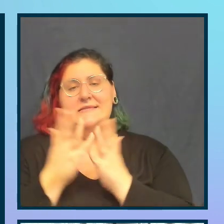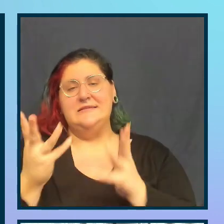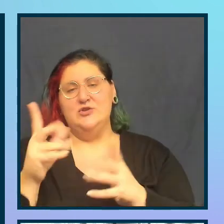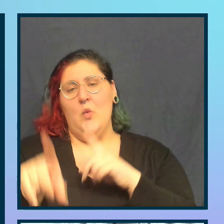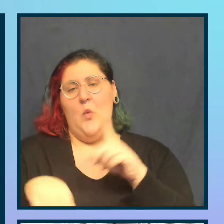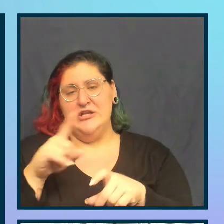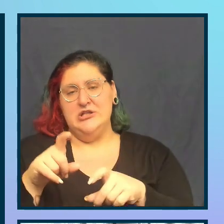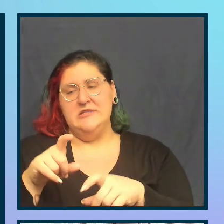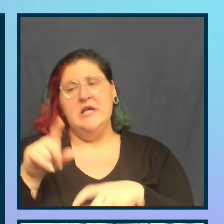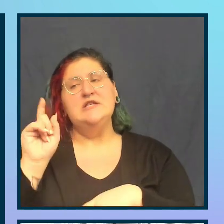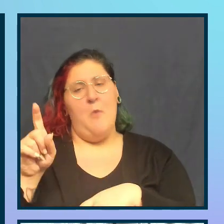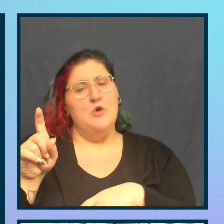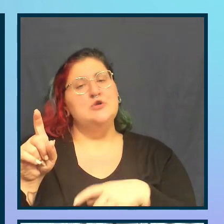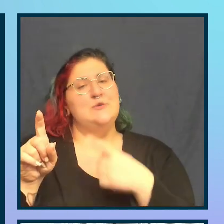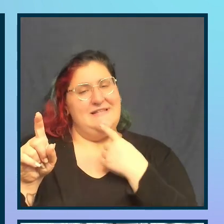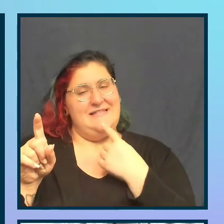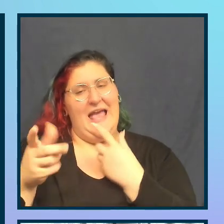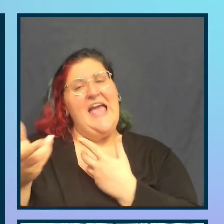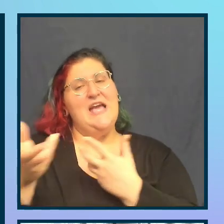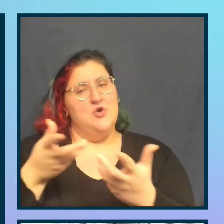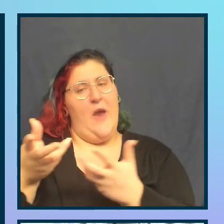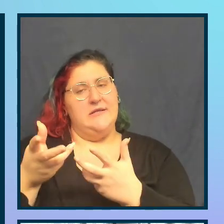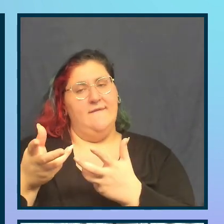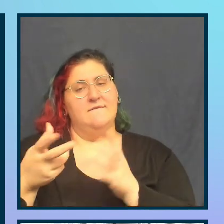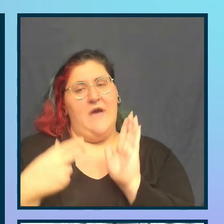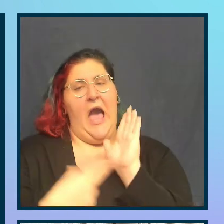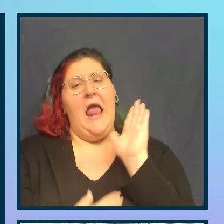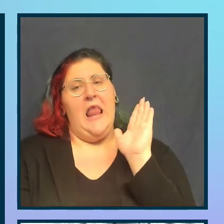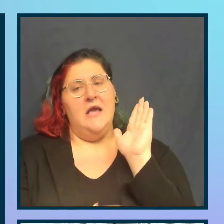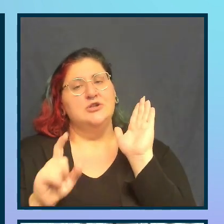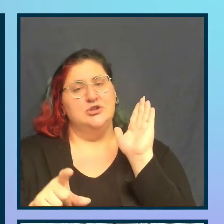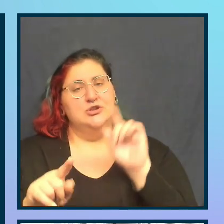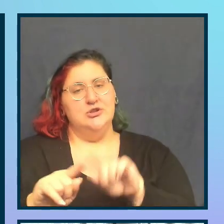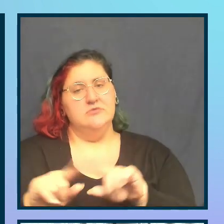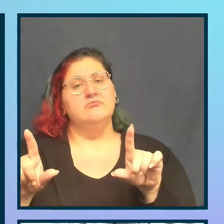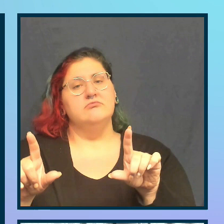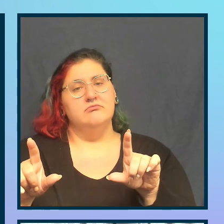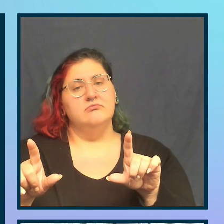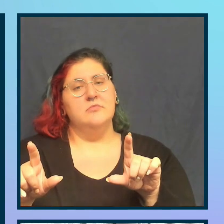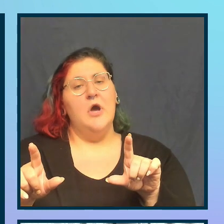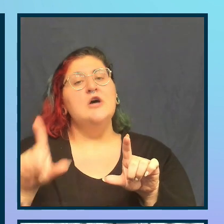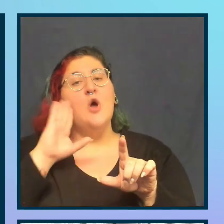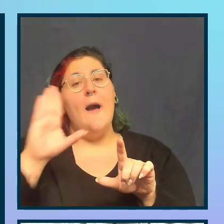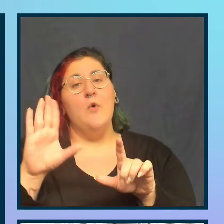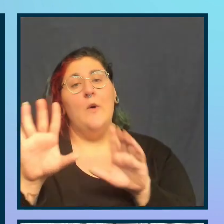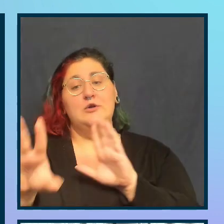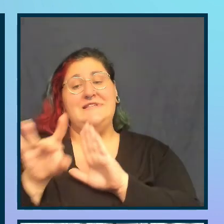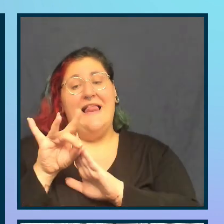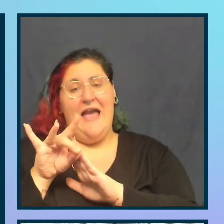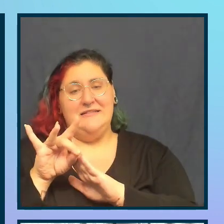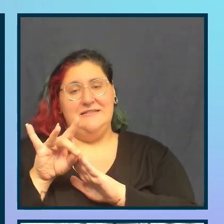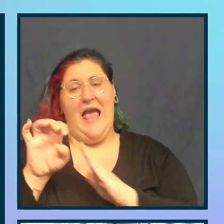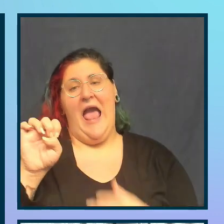So like we did with scanning a part of your page, I'm going to select those elements and see those selections show up here inside of